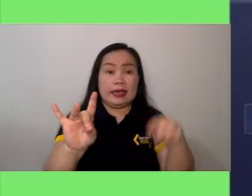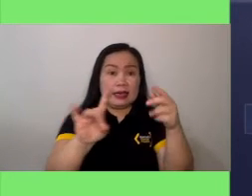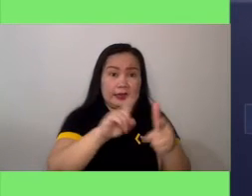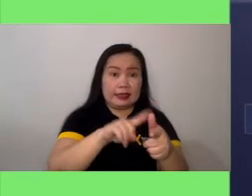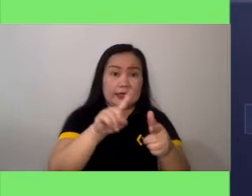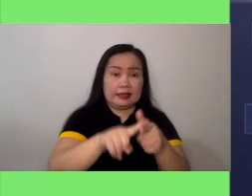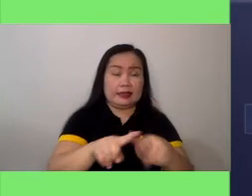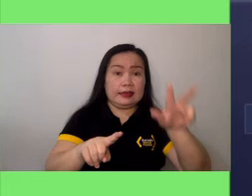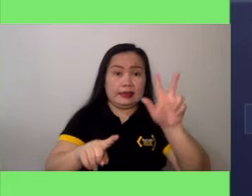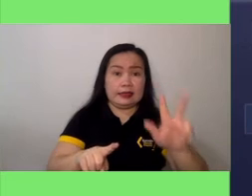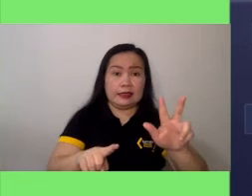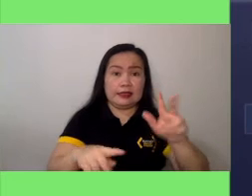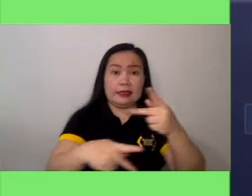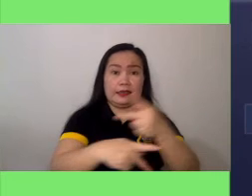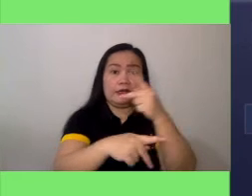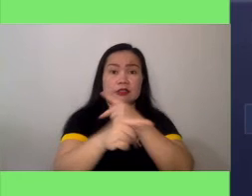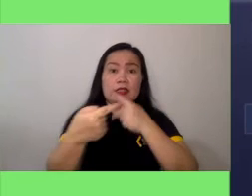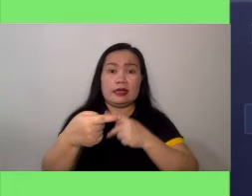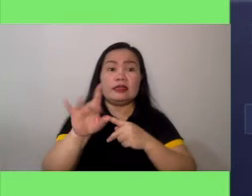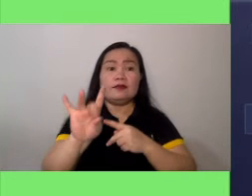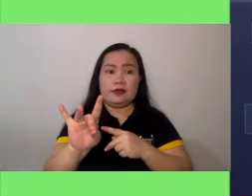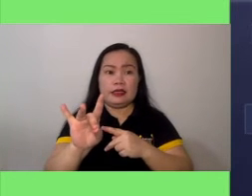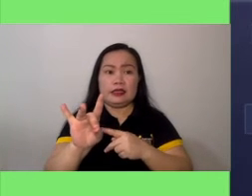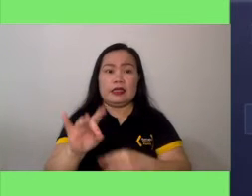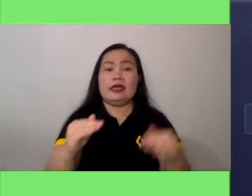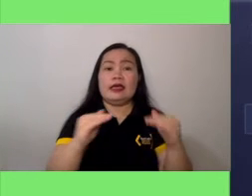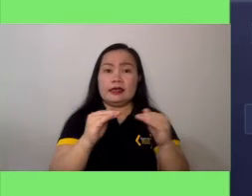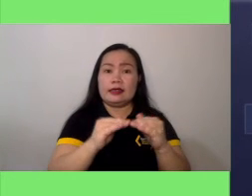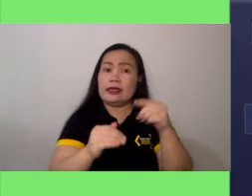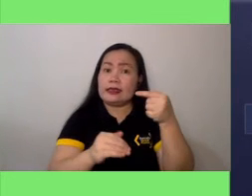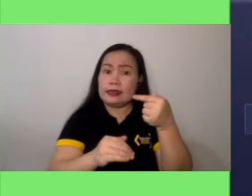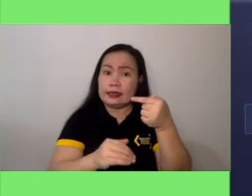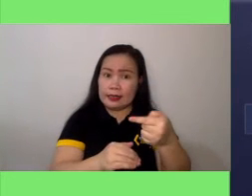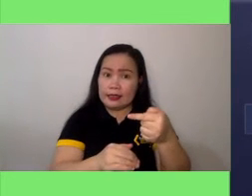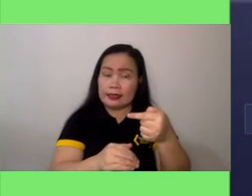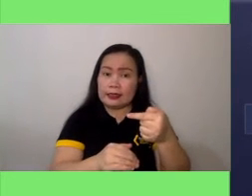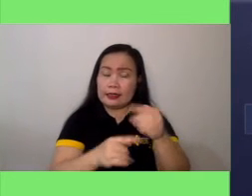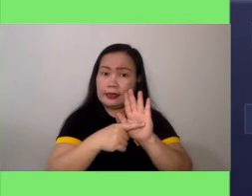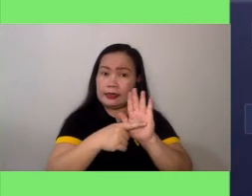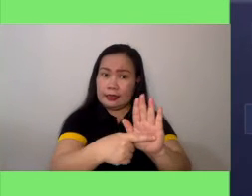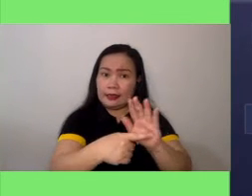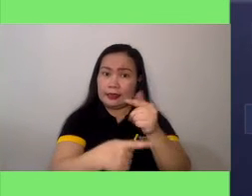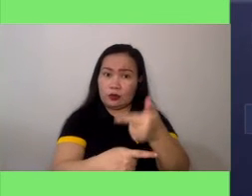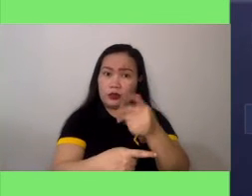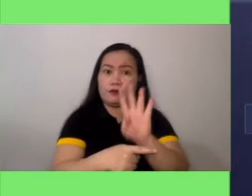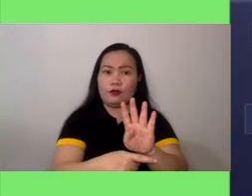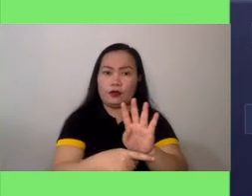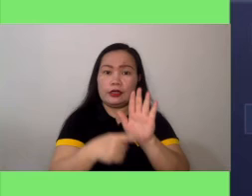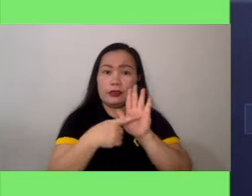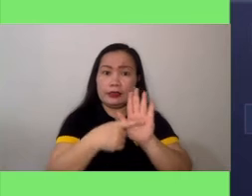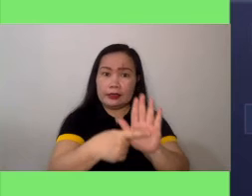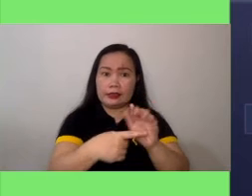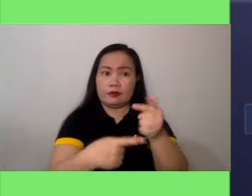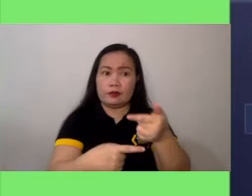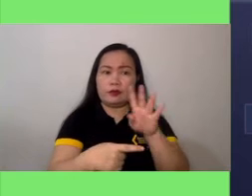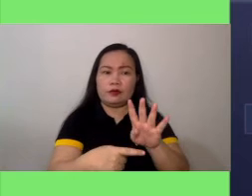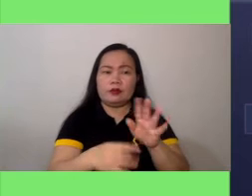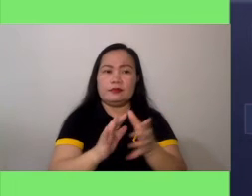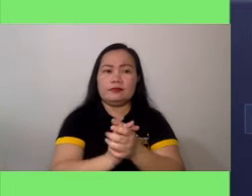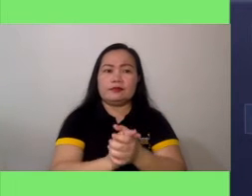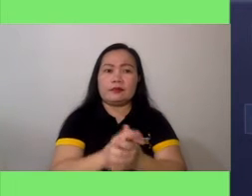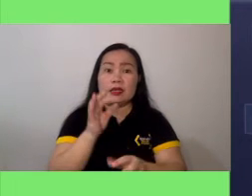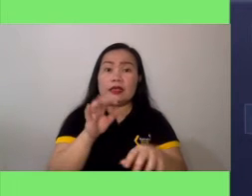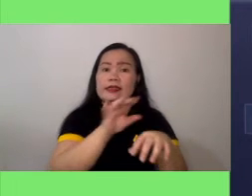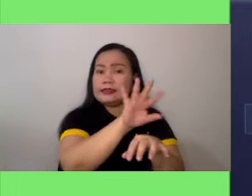Okay? And then, 3 times negative 8, that is negative 24. Kung hindi nyo to, nahihirapan kayong intindihan paano